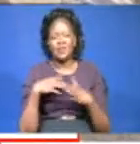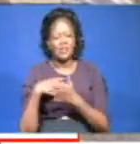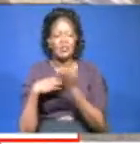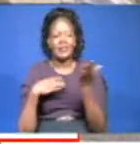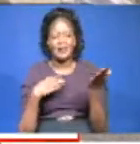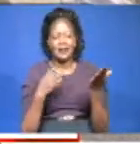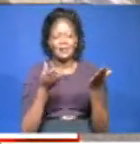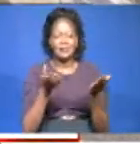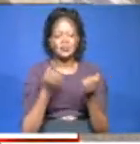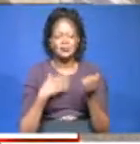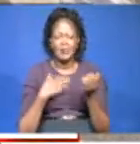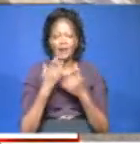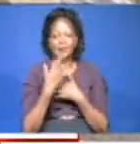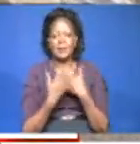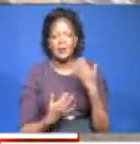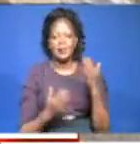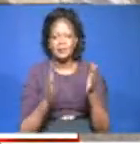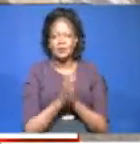blood, and